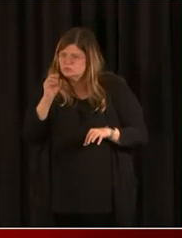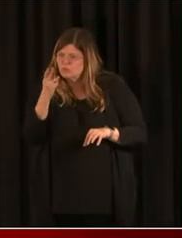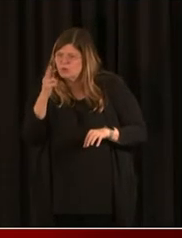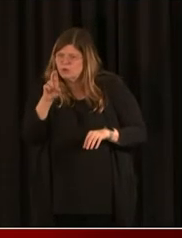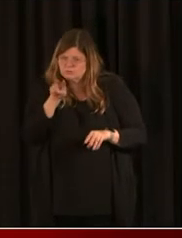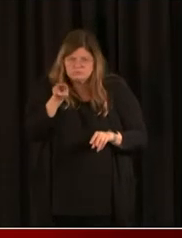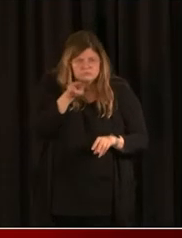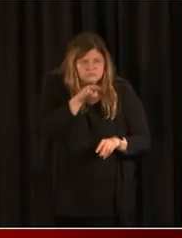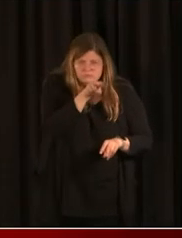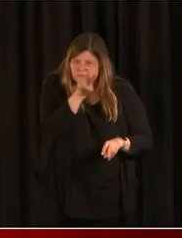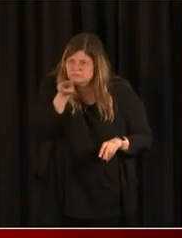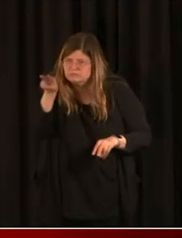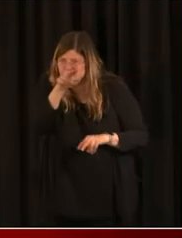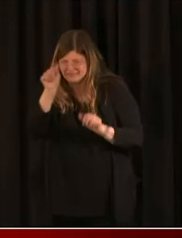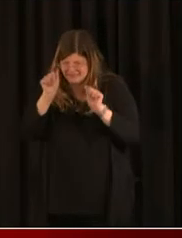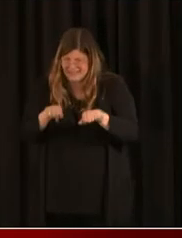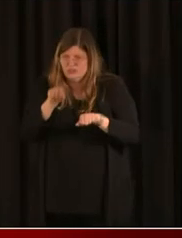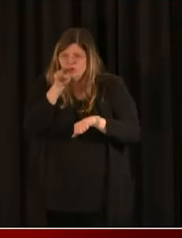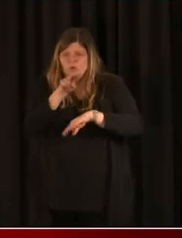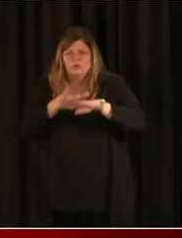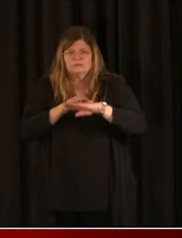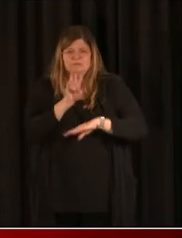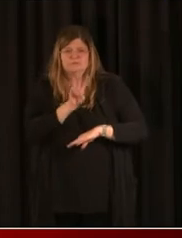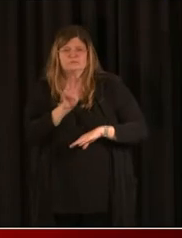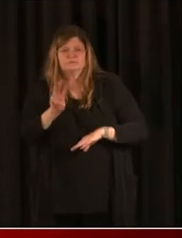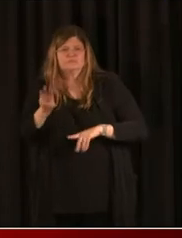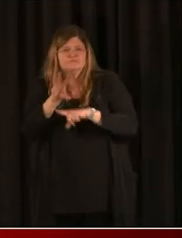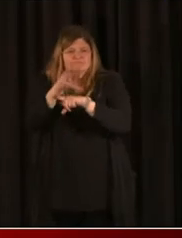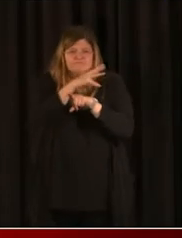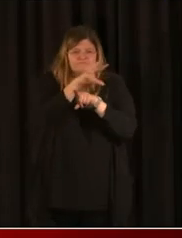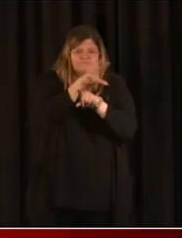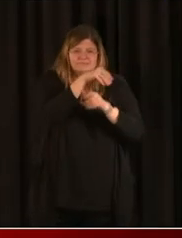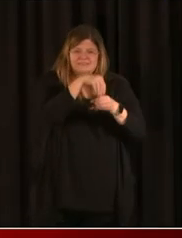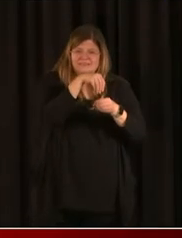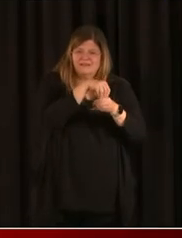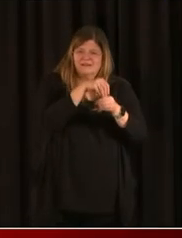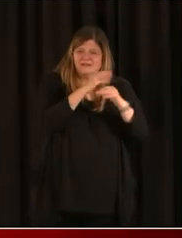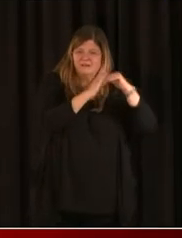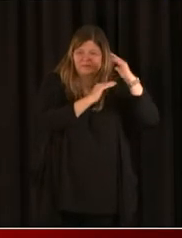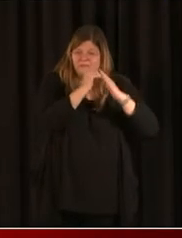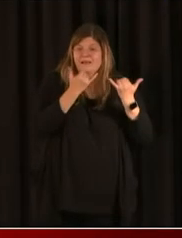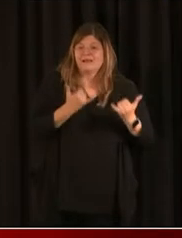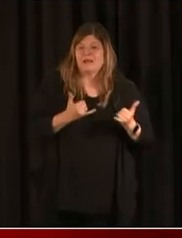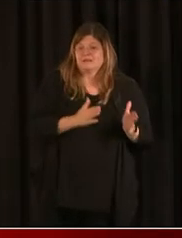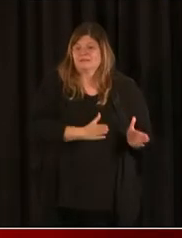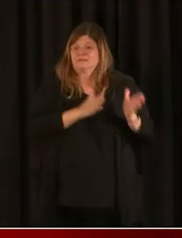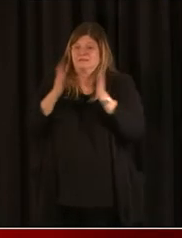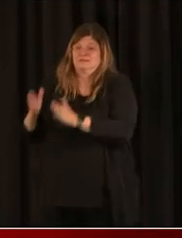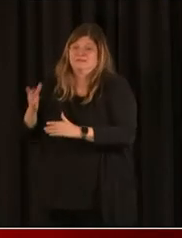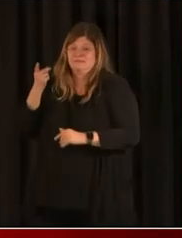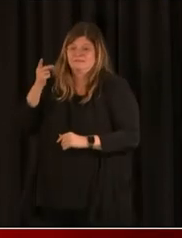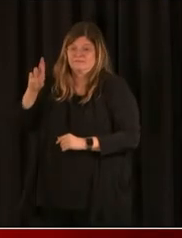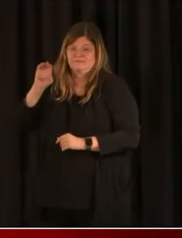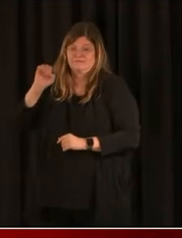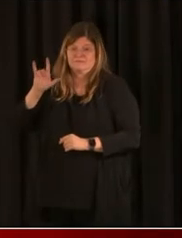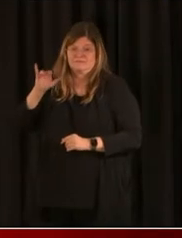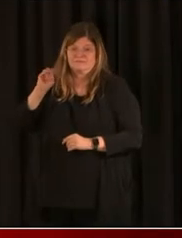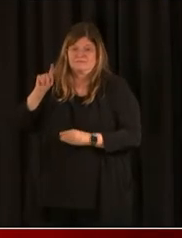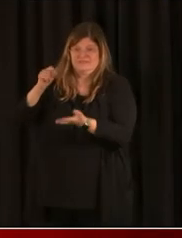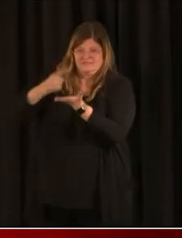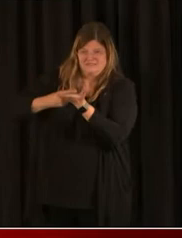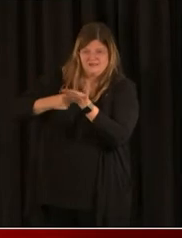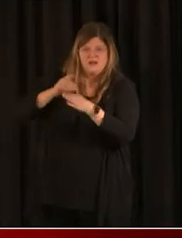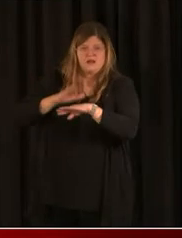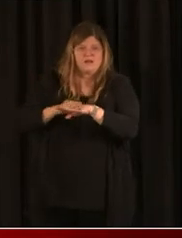turn to Dr. Elliott, who's going to give you more context of how we're fulfilling those health commitments. Thank you, Dr. Farabee.